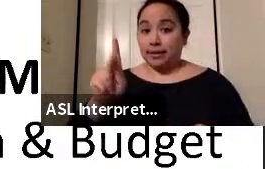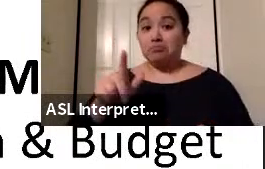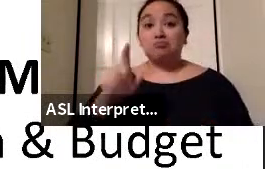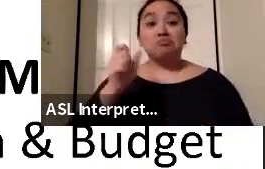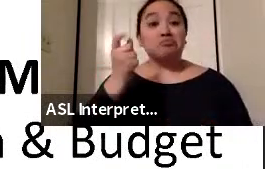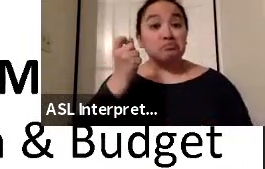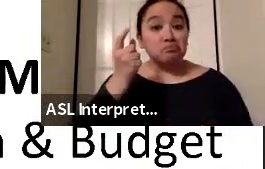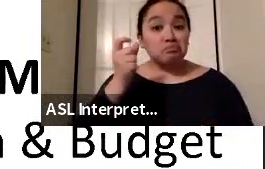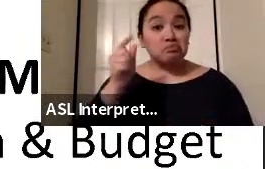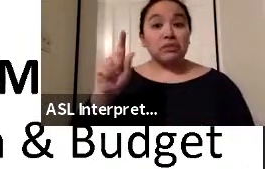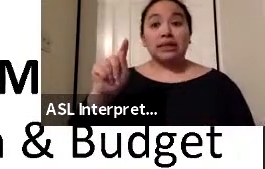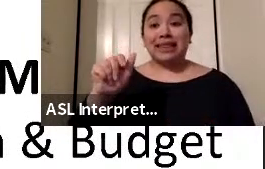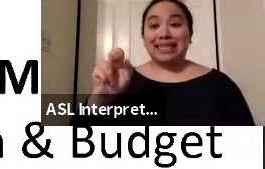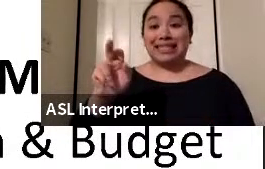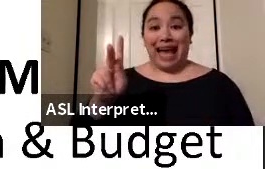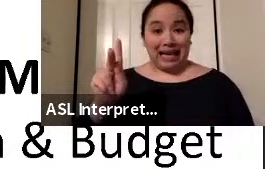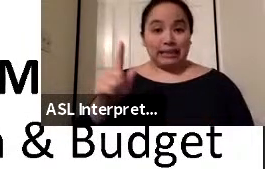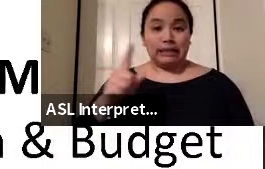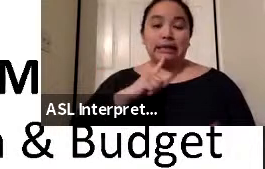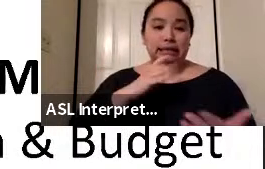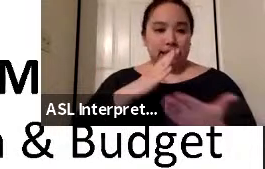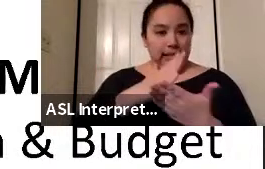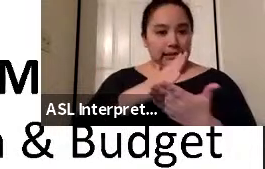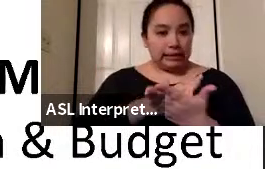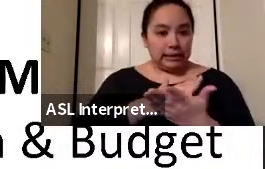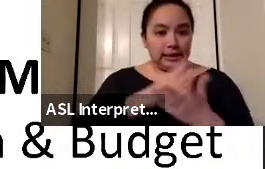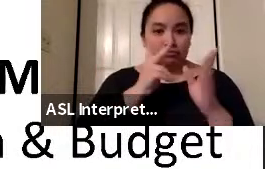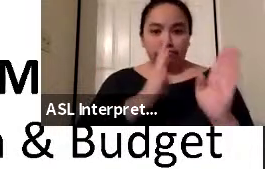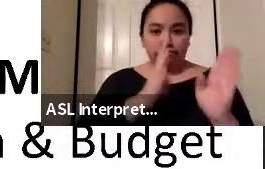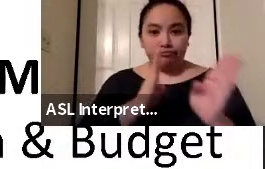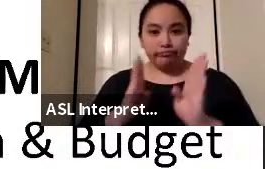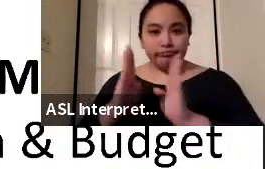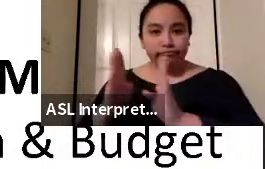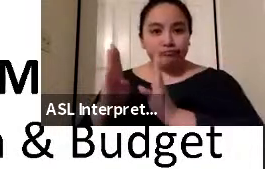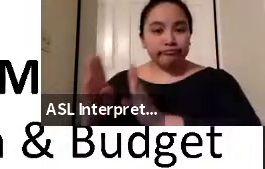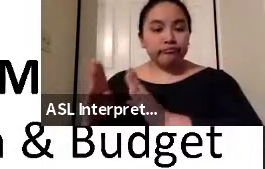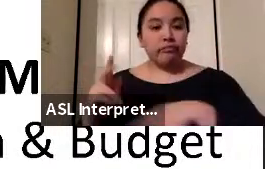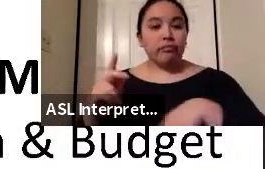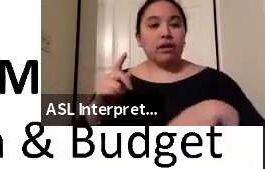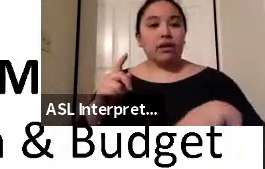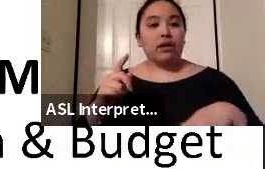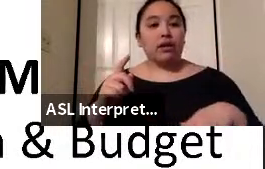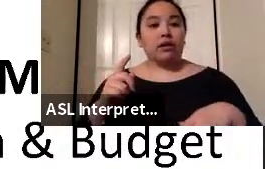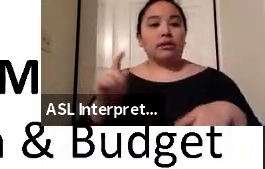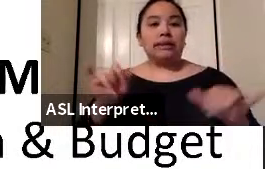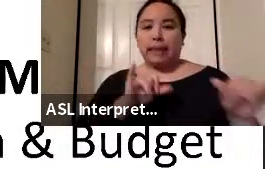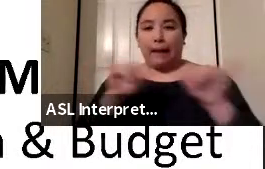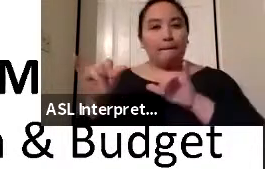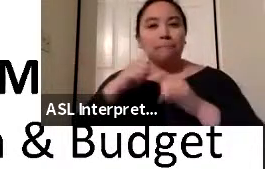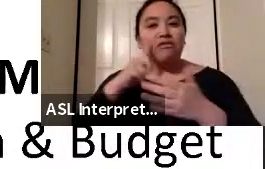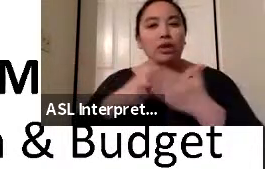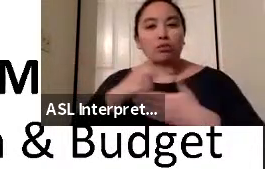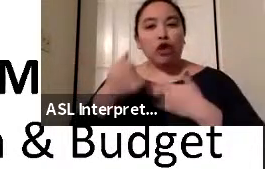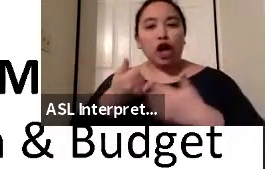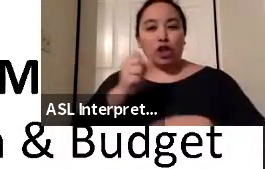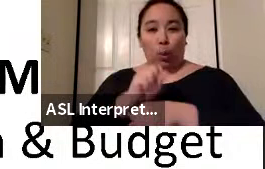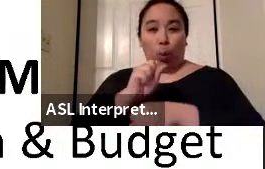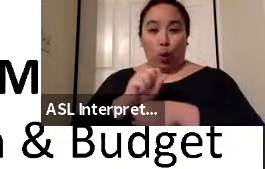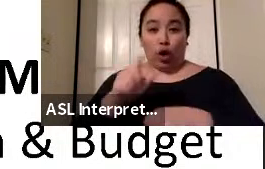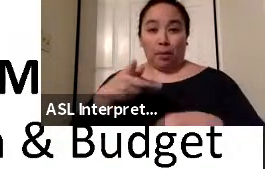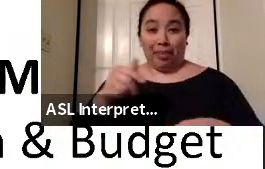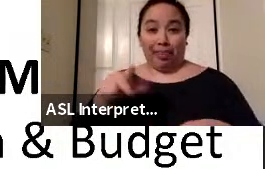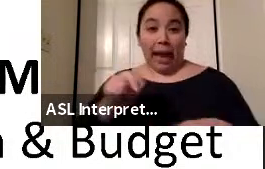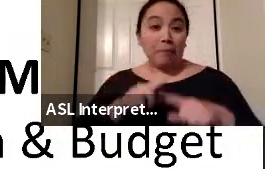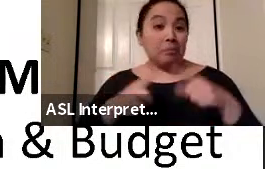tasks are listed in sequential order as they are in the project work plan, it's important to